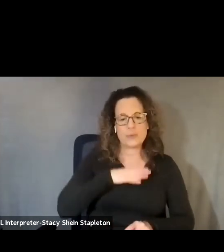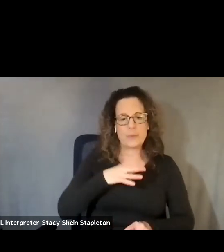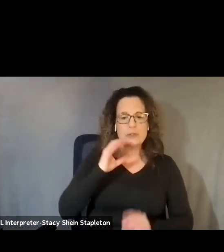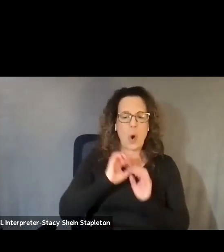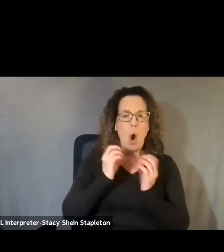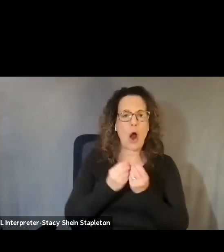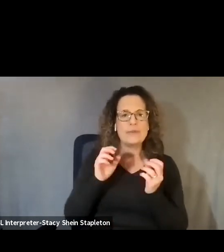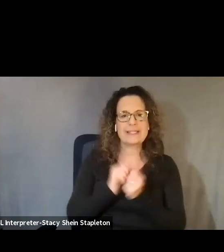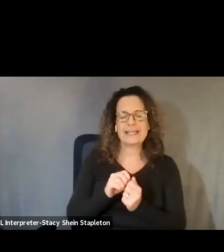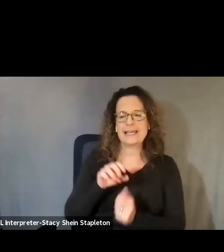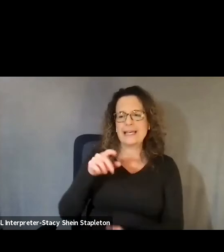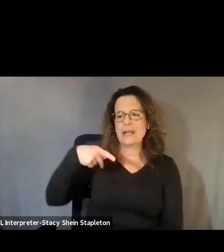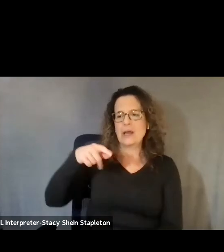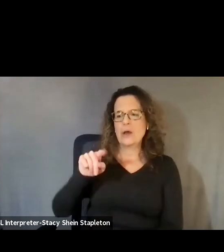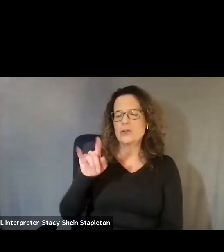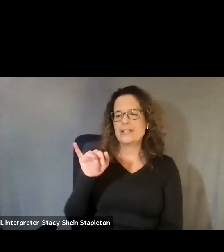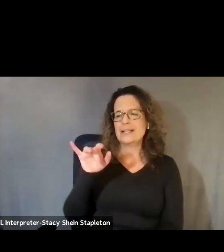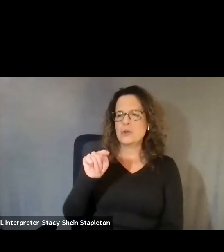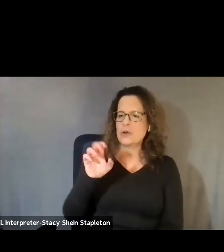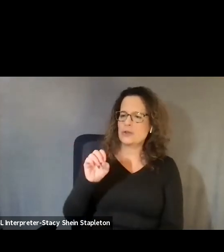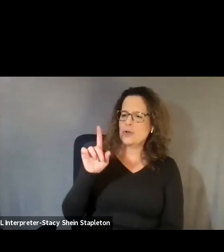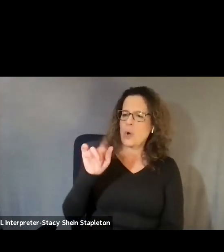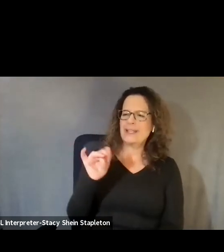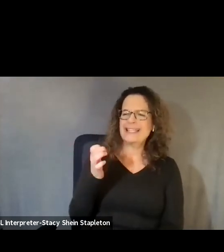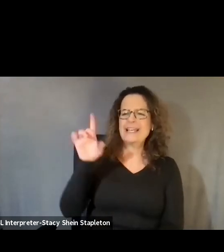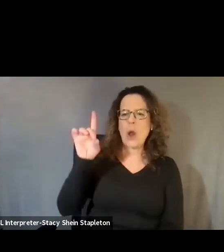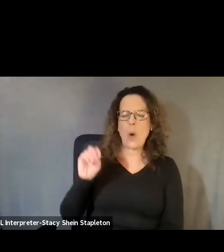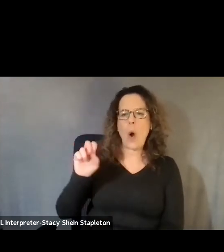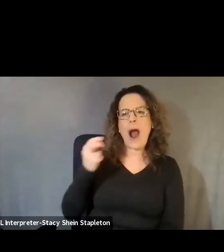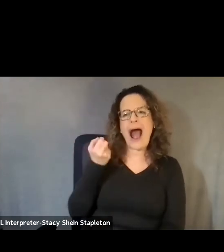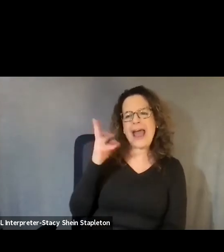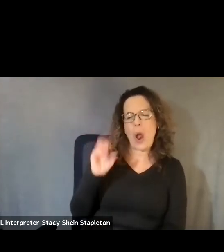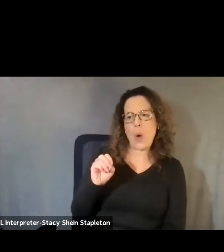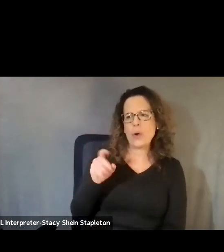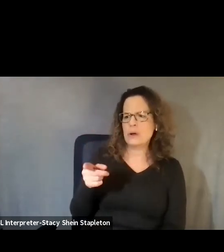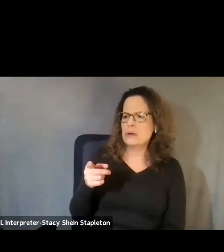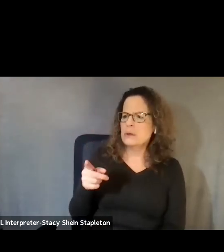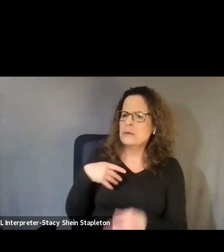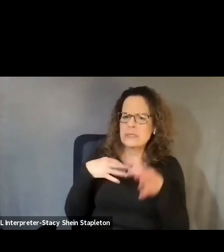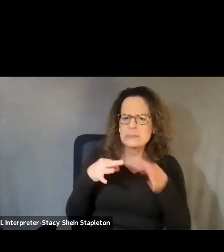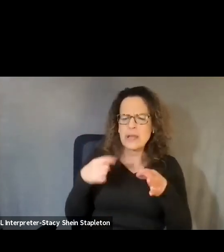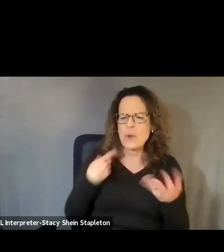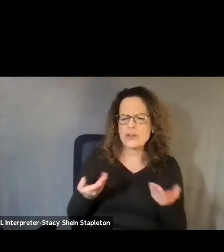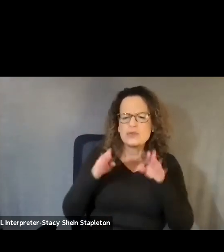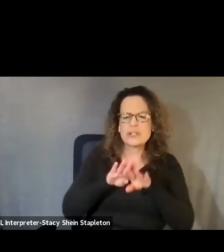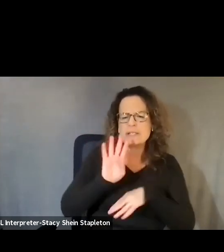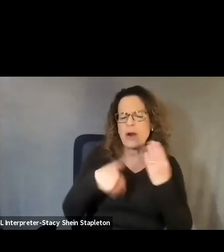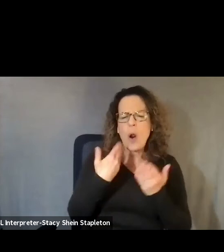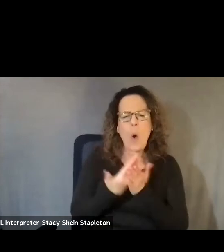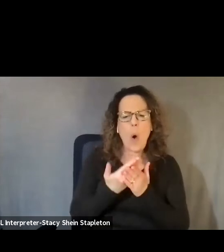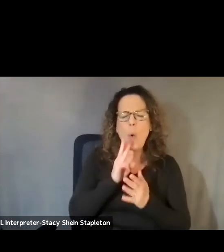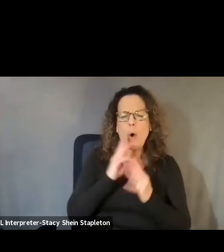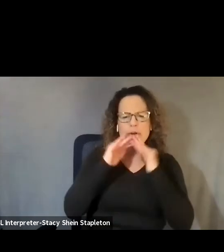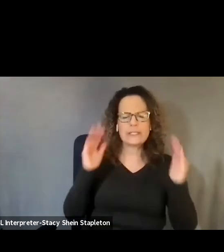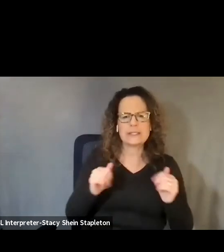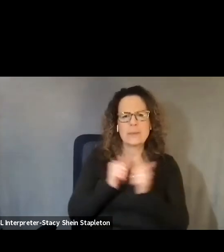our whole Toledo metropolitan water supply has been shut down for the weekend because